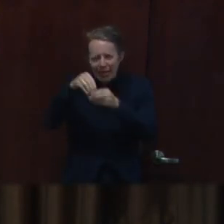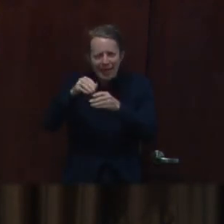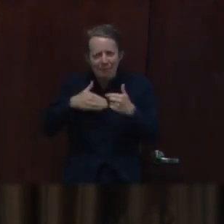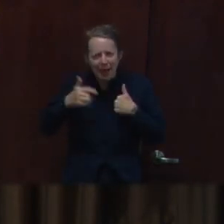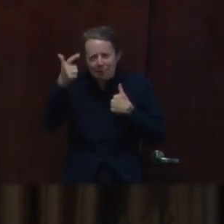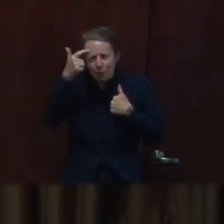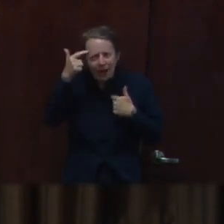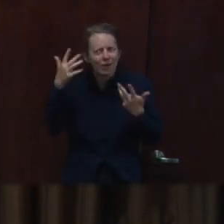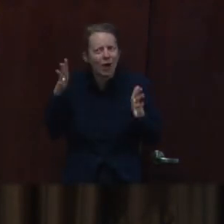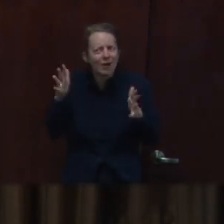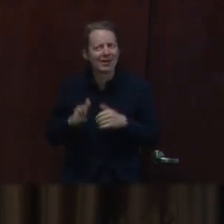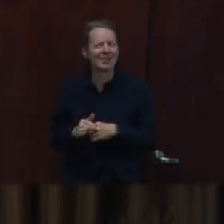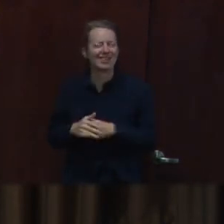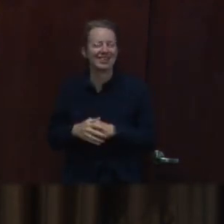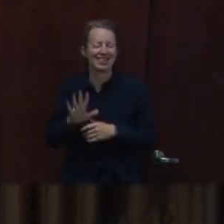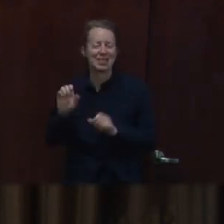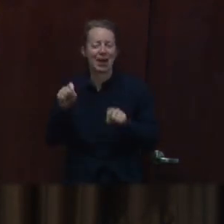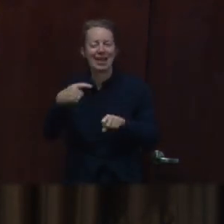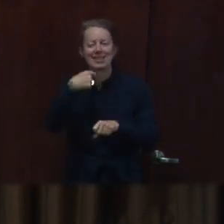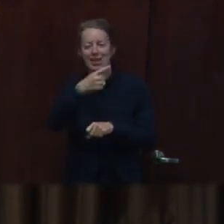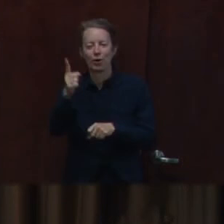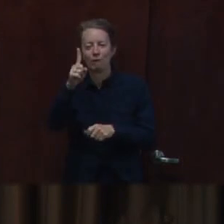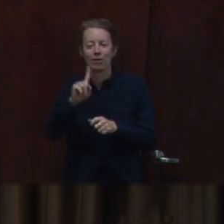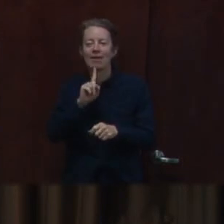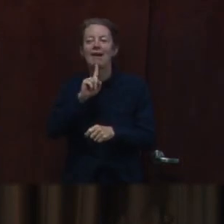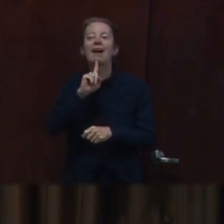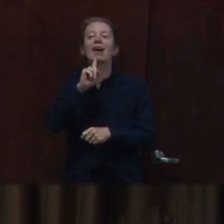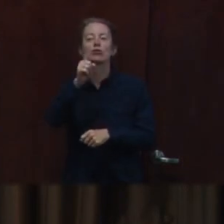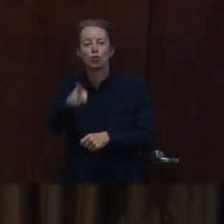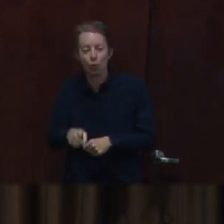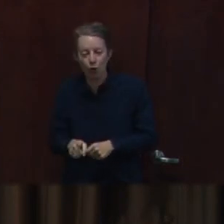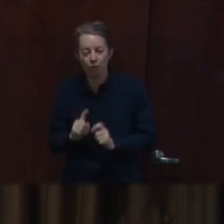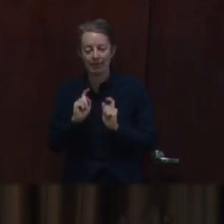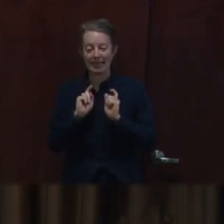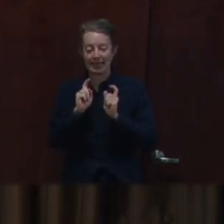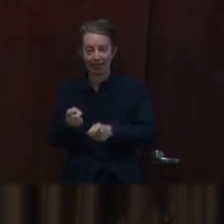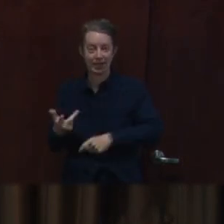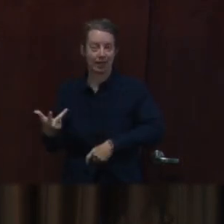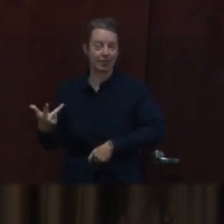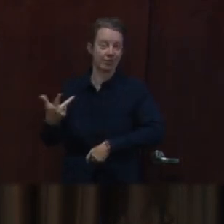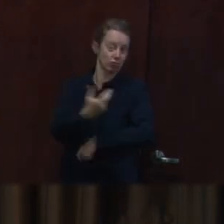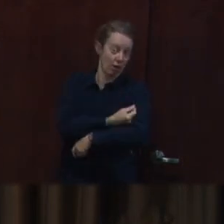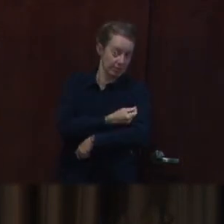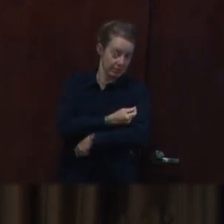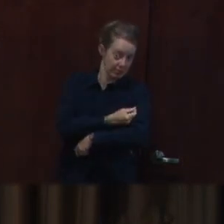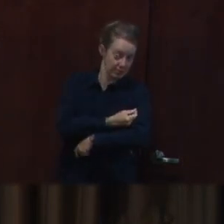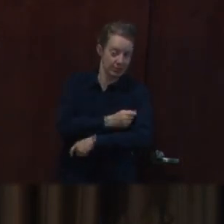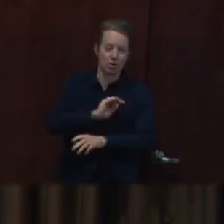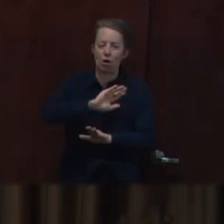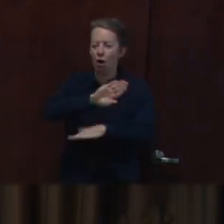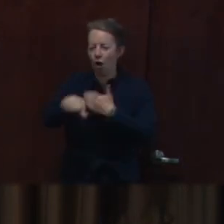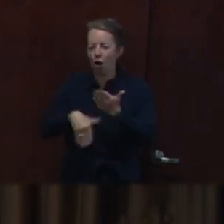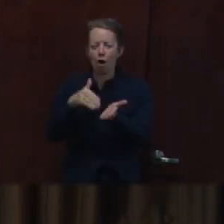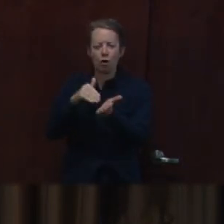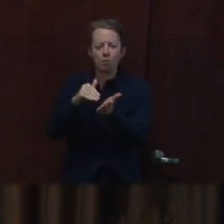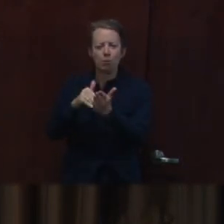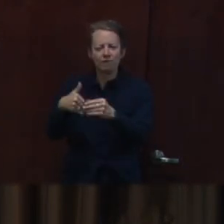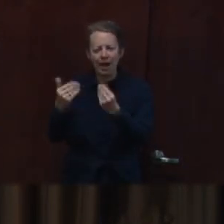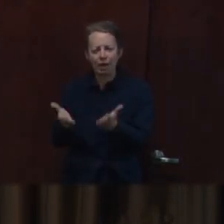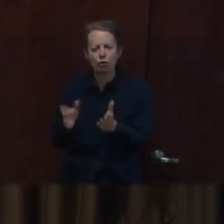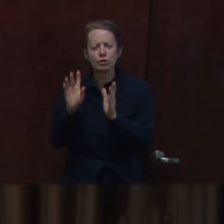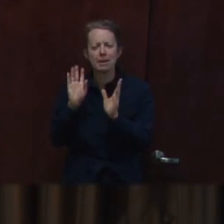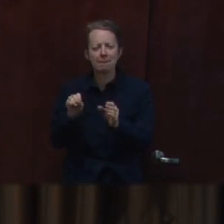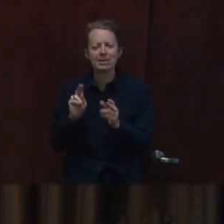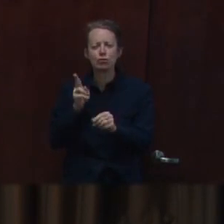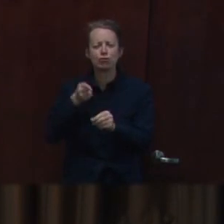you for the actual vaccine administration piece, all vaccine providers in North Carolina must be enrolled through